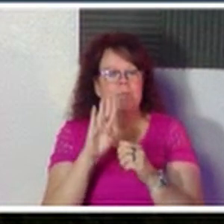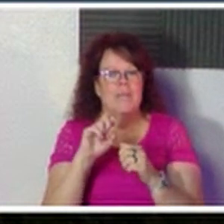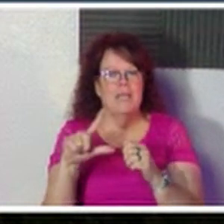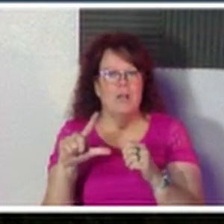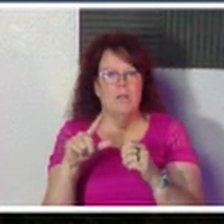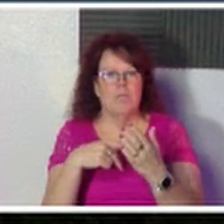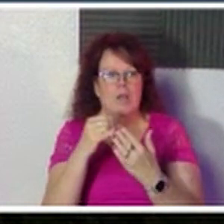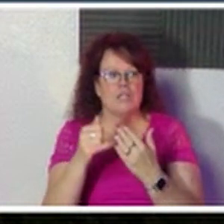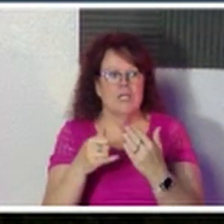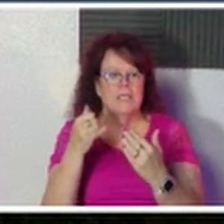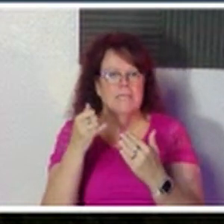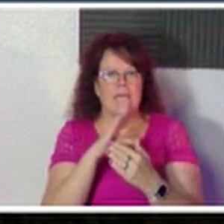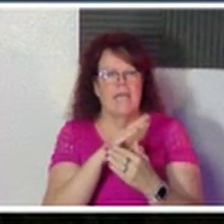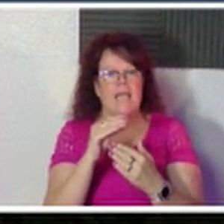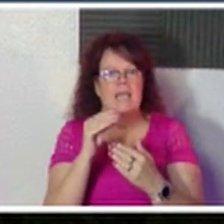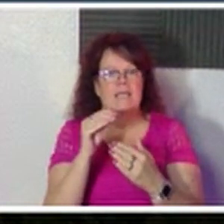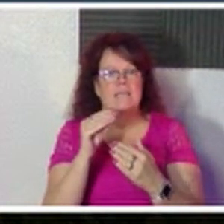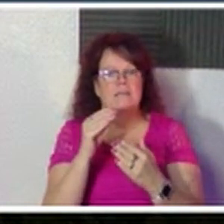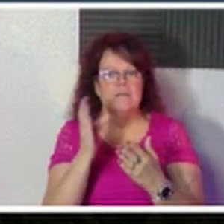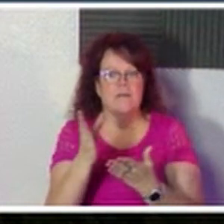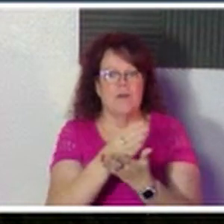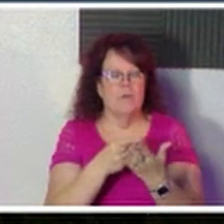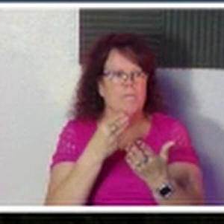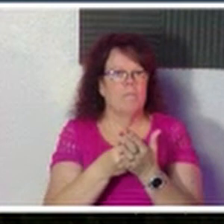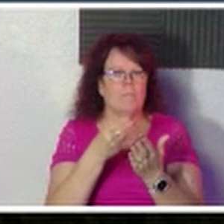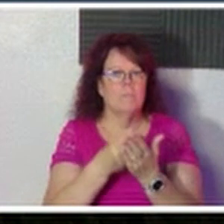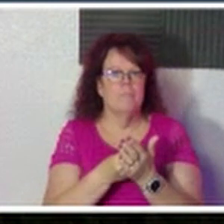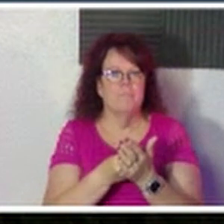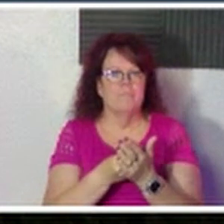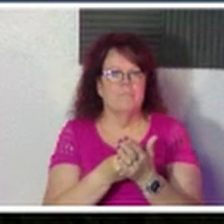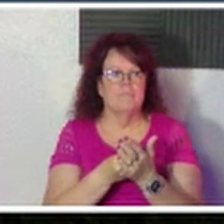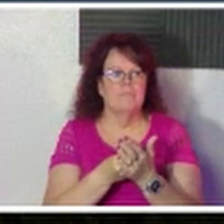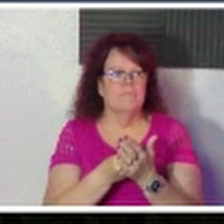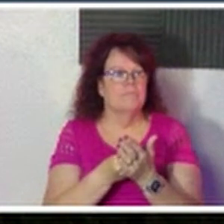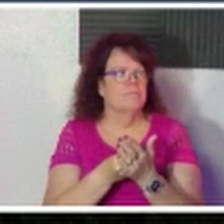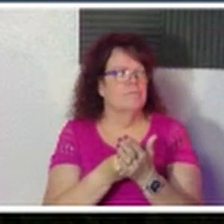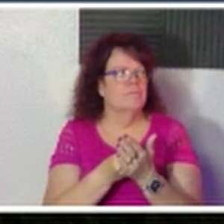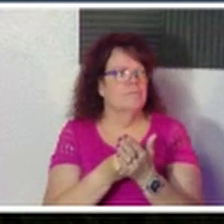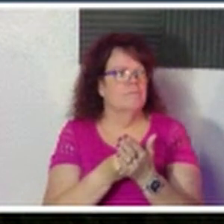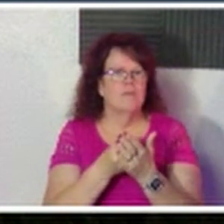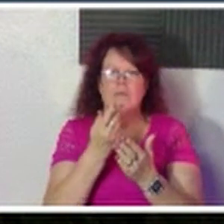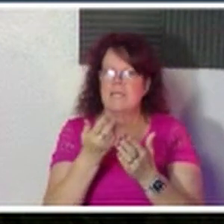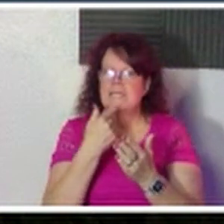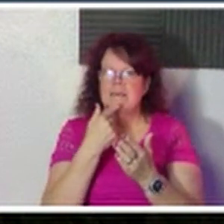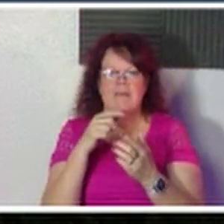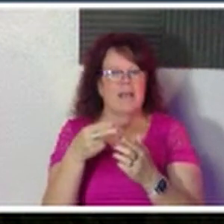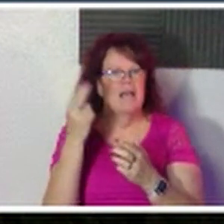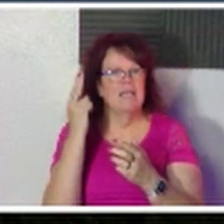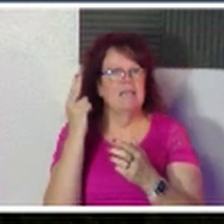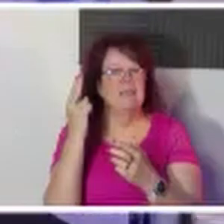Project and raise money. Now, one of the things that Becky said was that they have a pretty